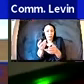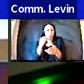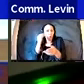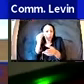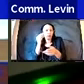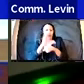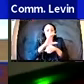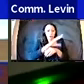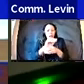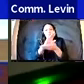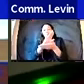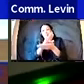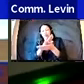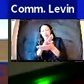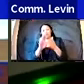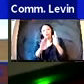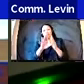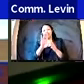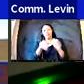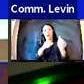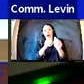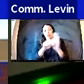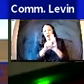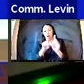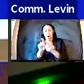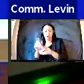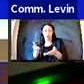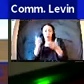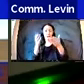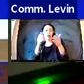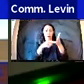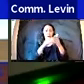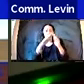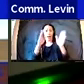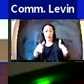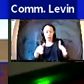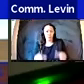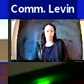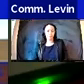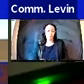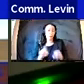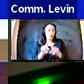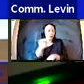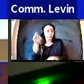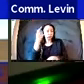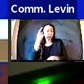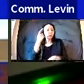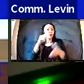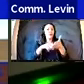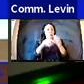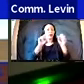their facilities. And then it provides, of course, for the affordable housing. I understand that affordable can be defined a lot of different